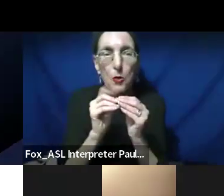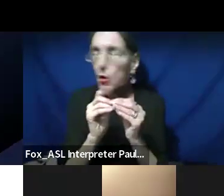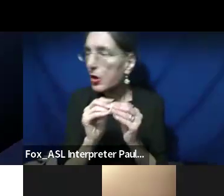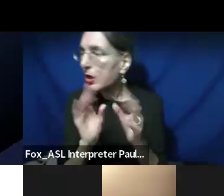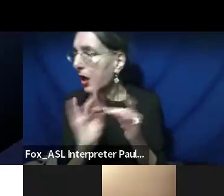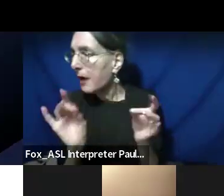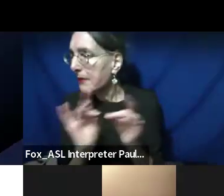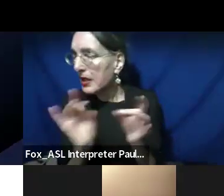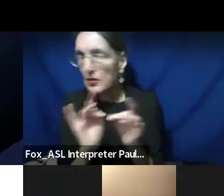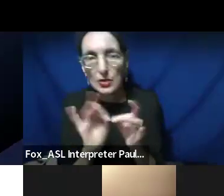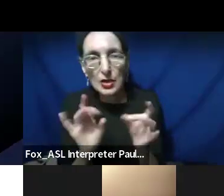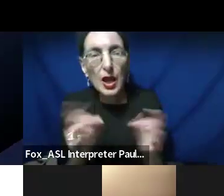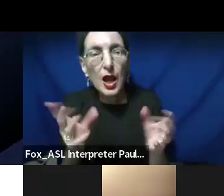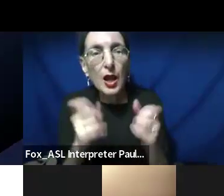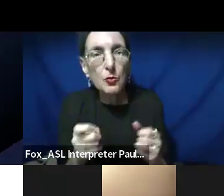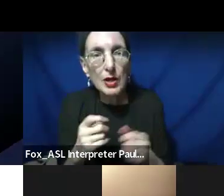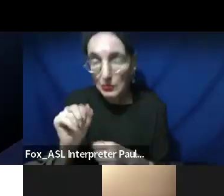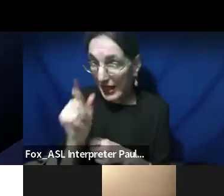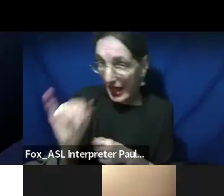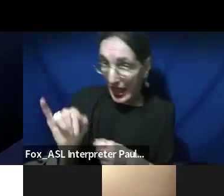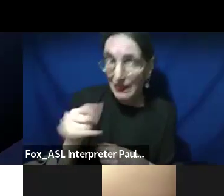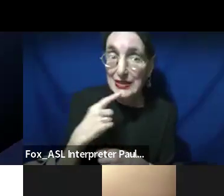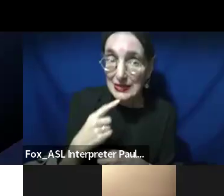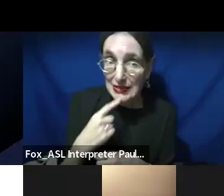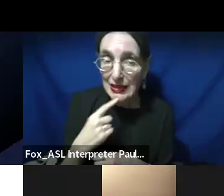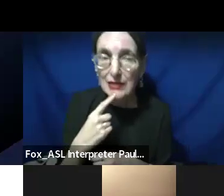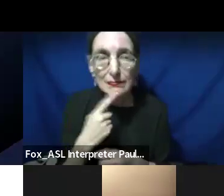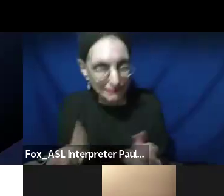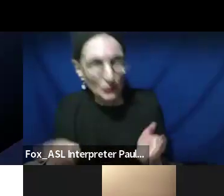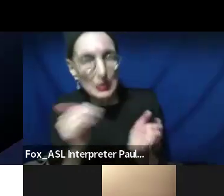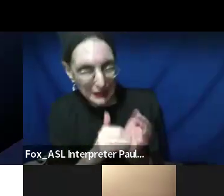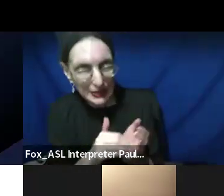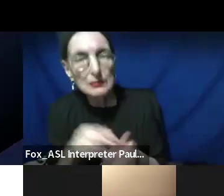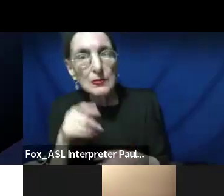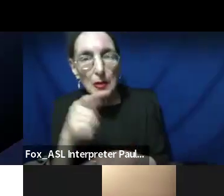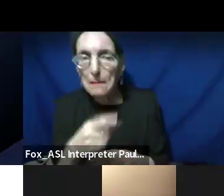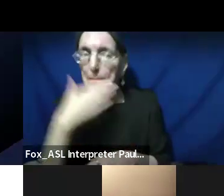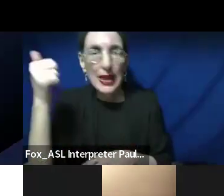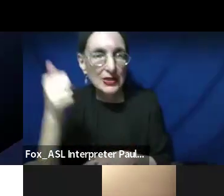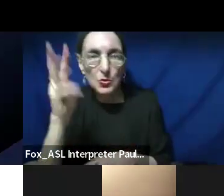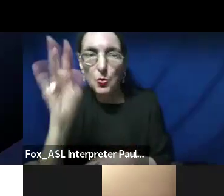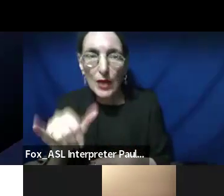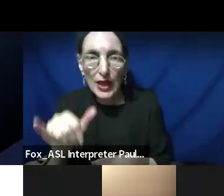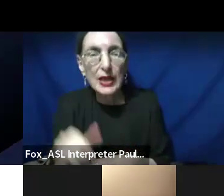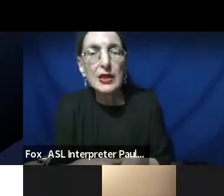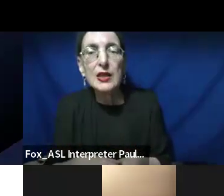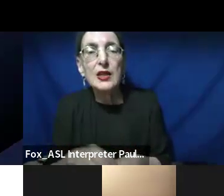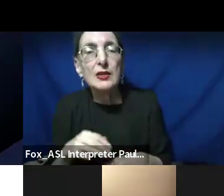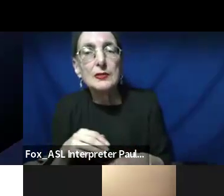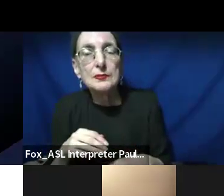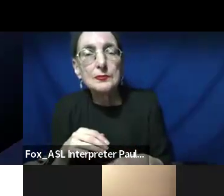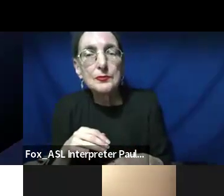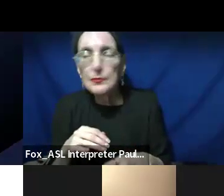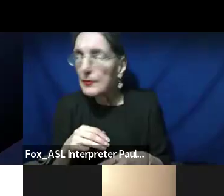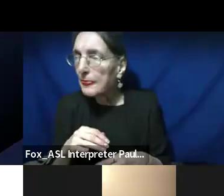to reiterate what Ally said. One of the best things to do is to contact the Massachusetts Office of Disability. It has a list